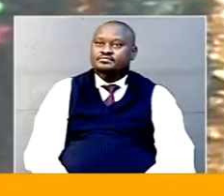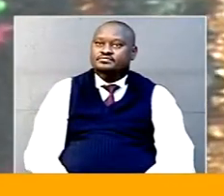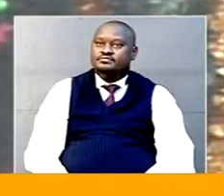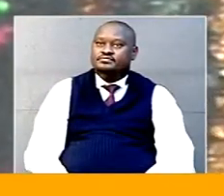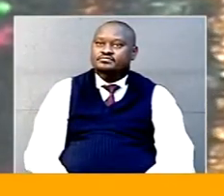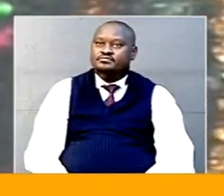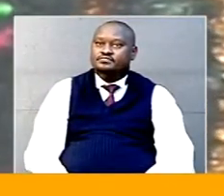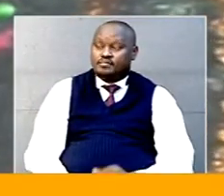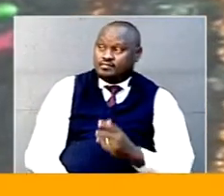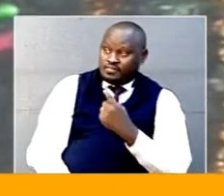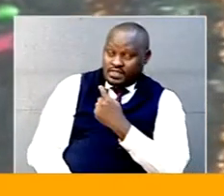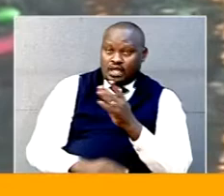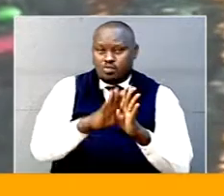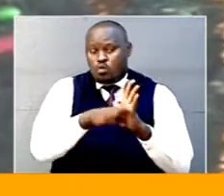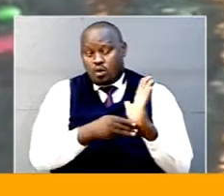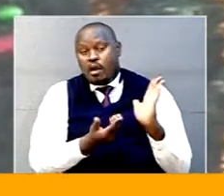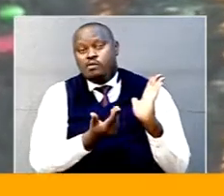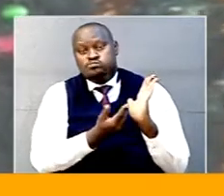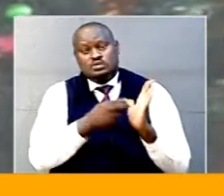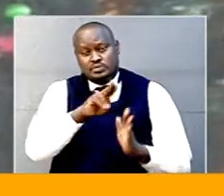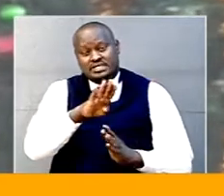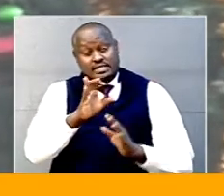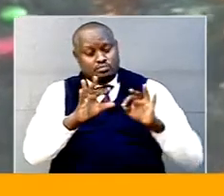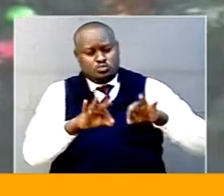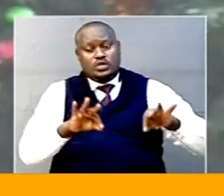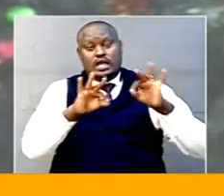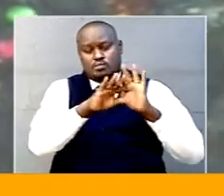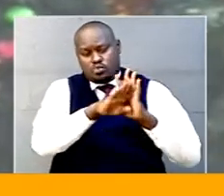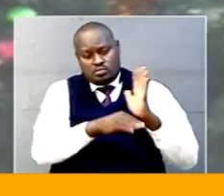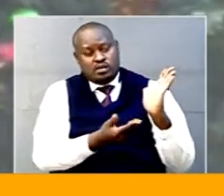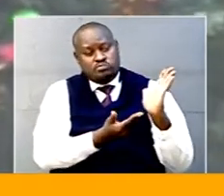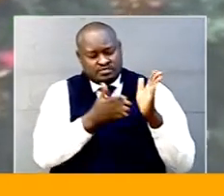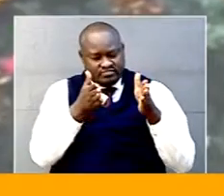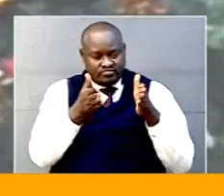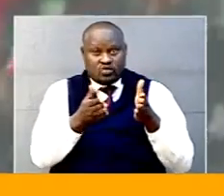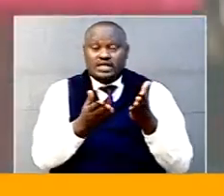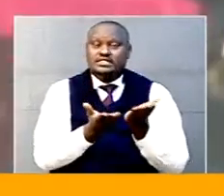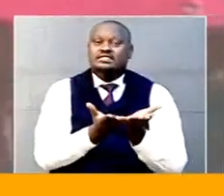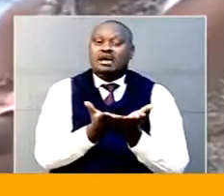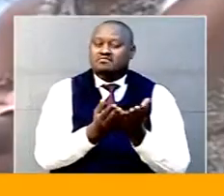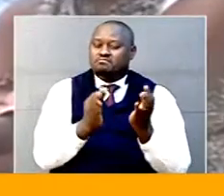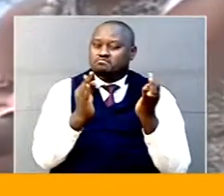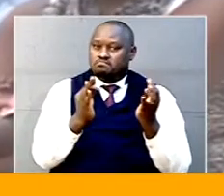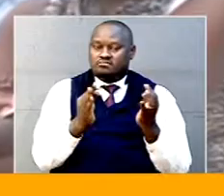very, very good cause for the country. Without further ado,